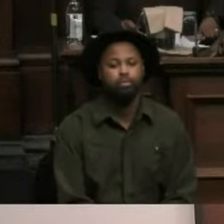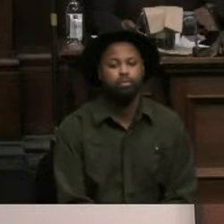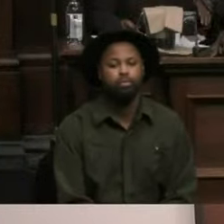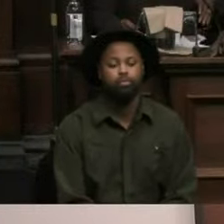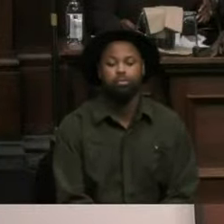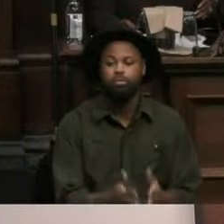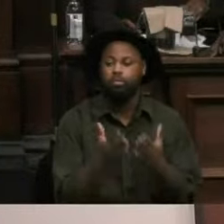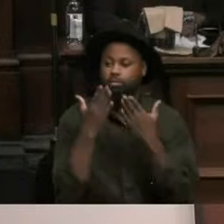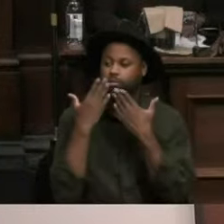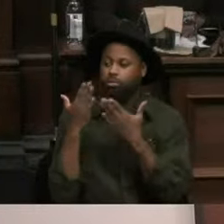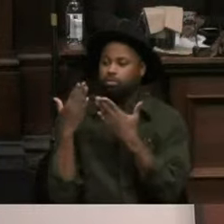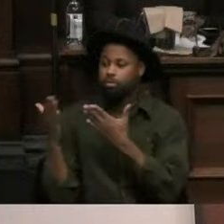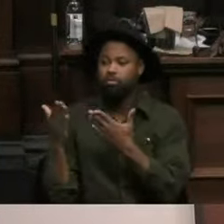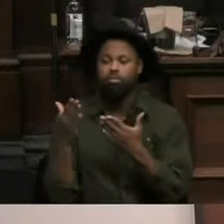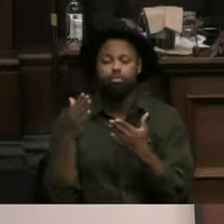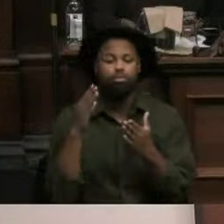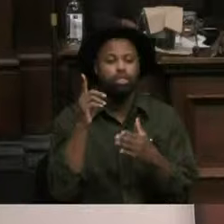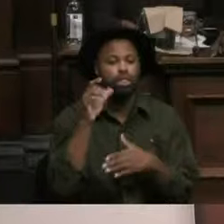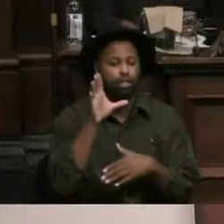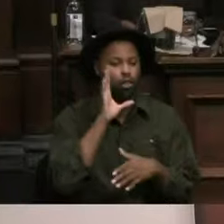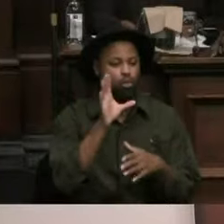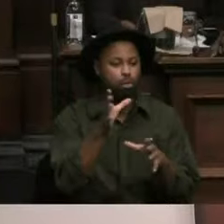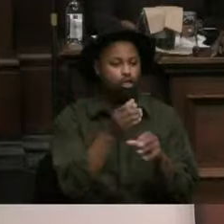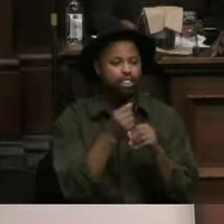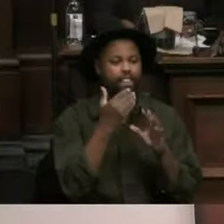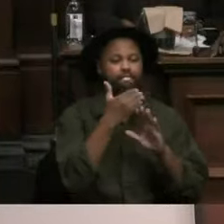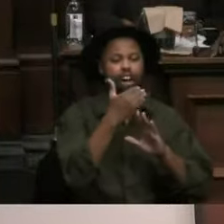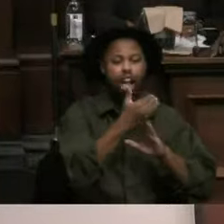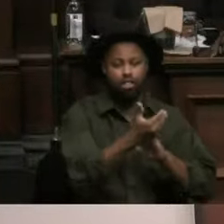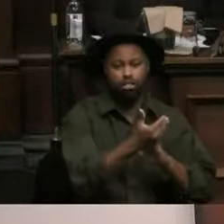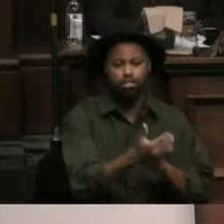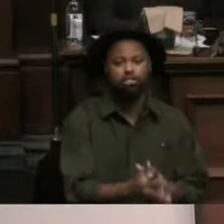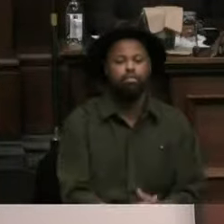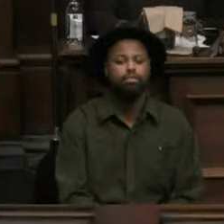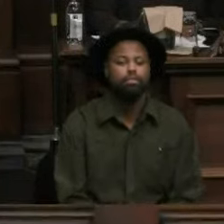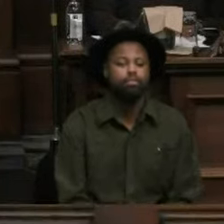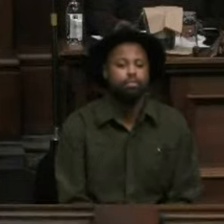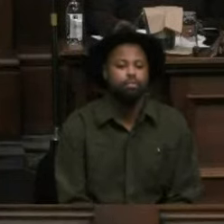439. Thank you. These documents will be received and filed.